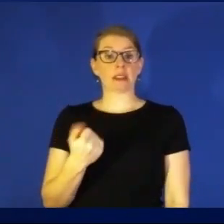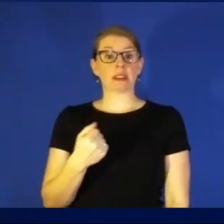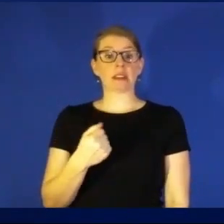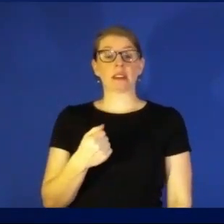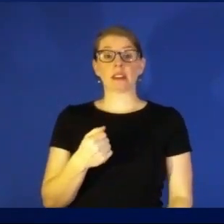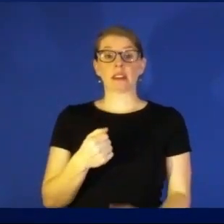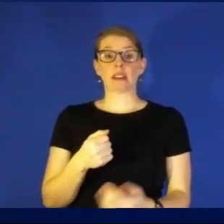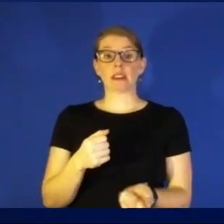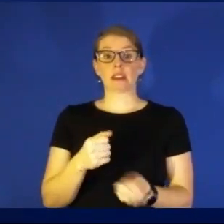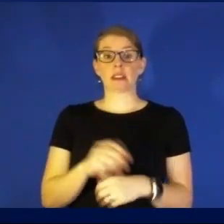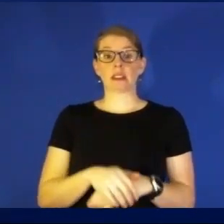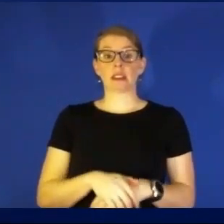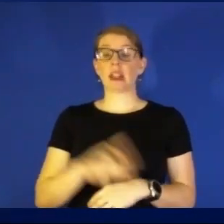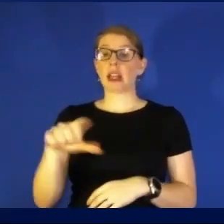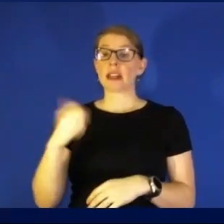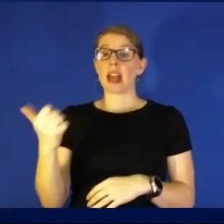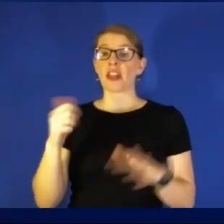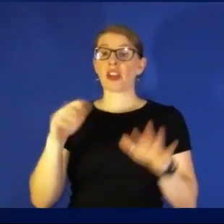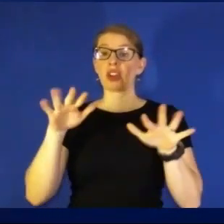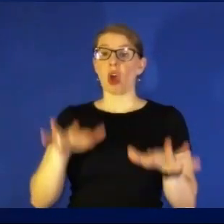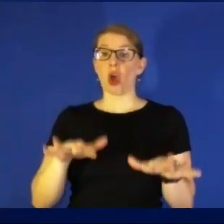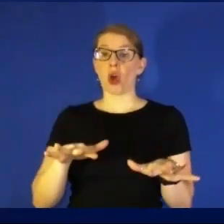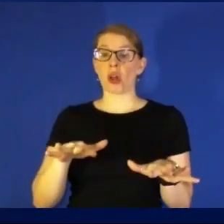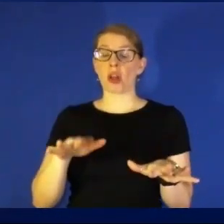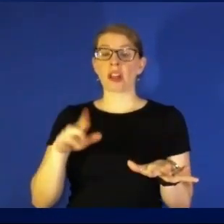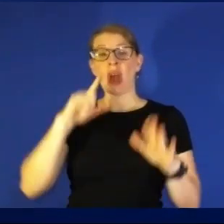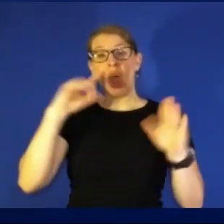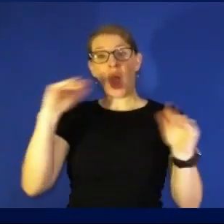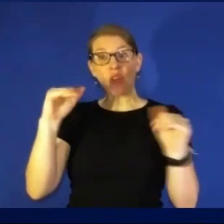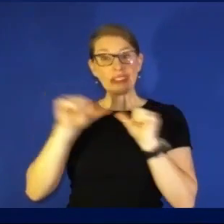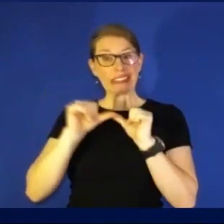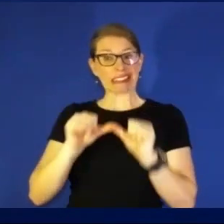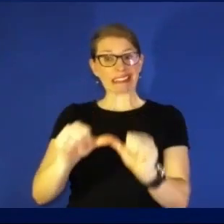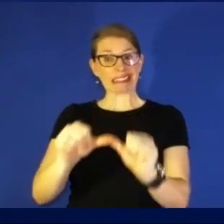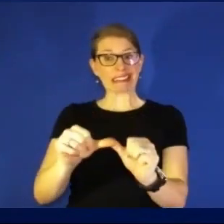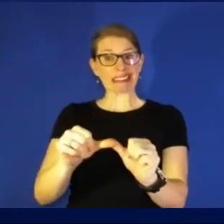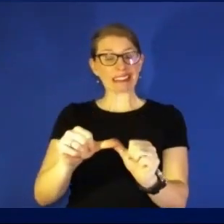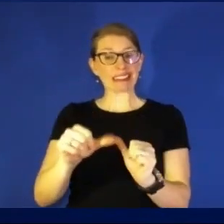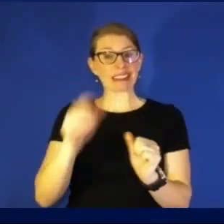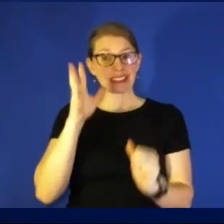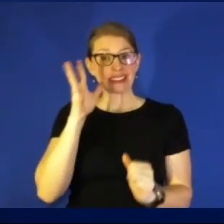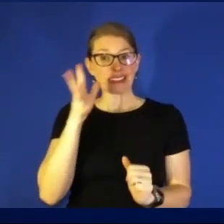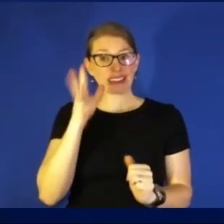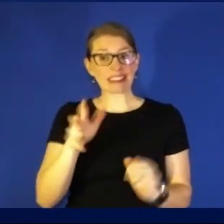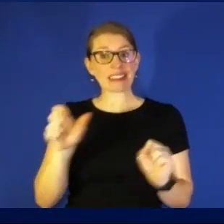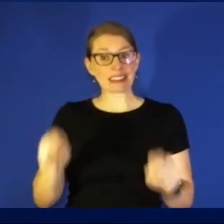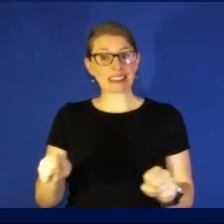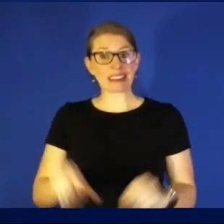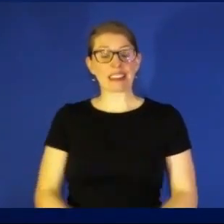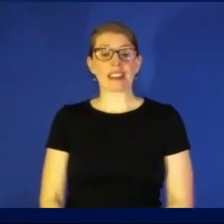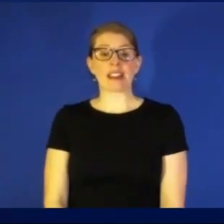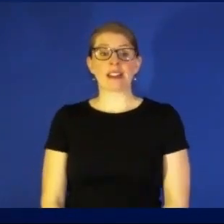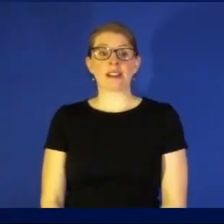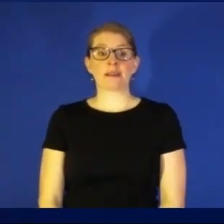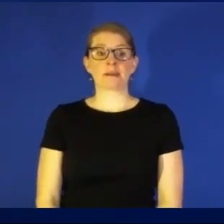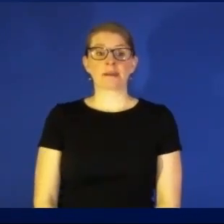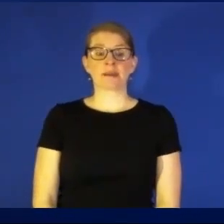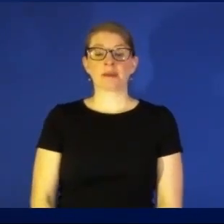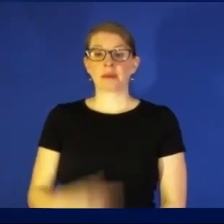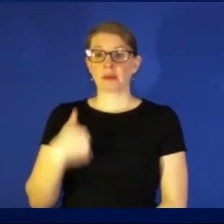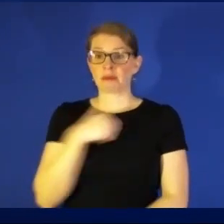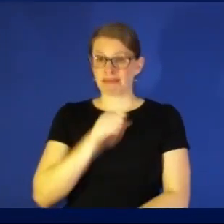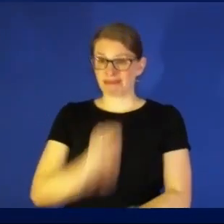another lull that hopefully will be sustainable. I feel like we've worked to develop skills